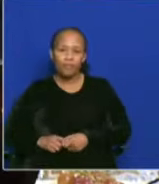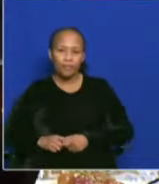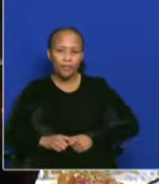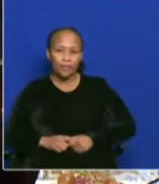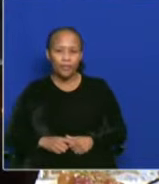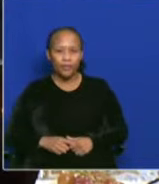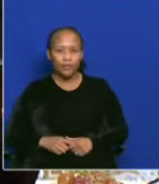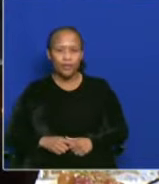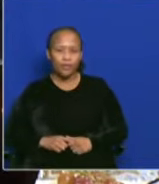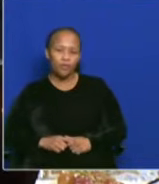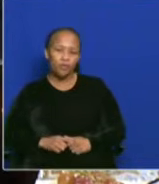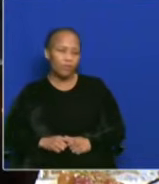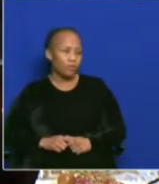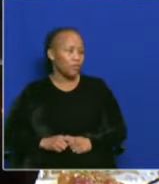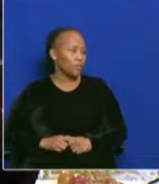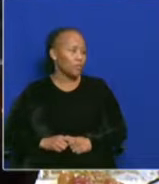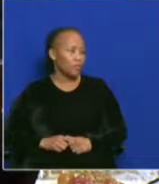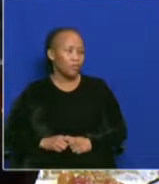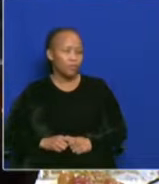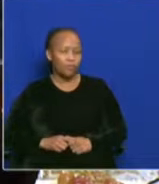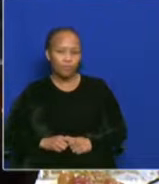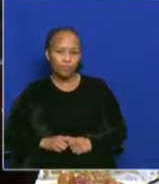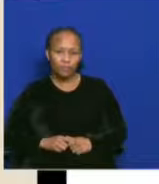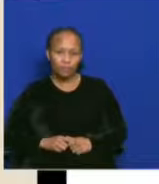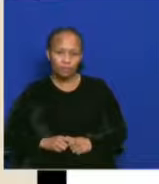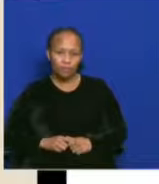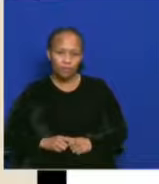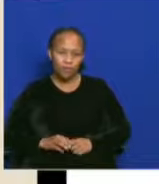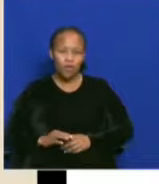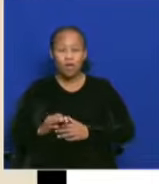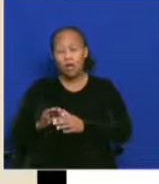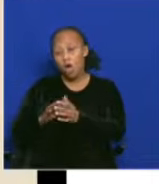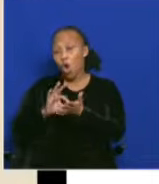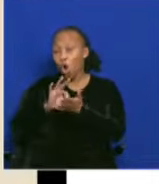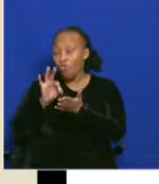because we get to the contract a little later,